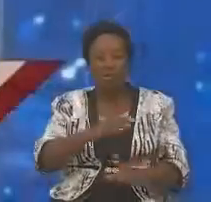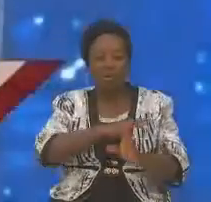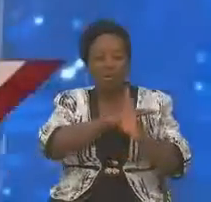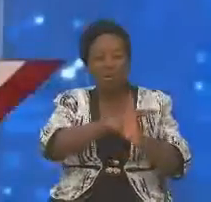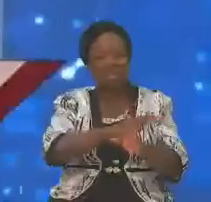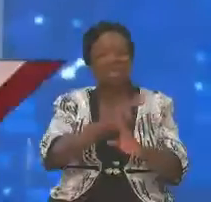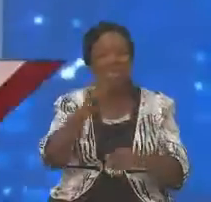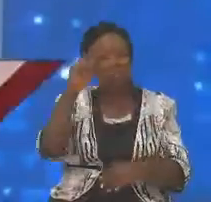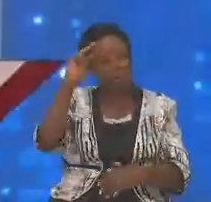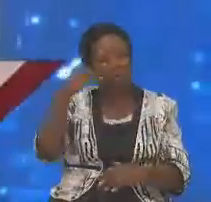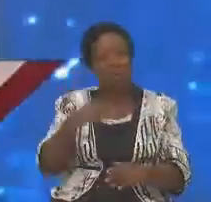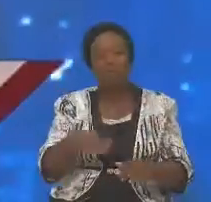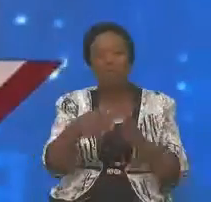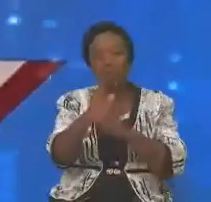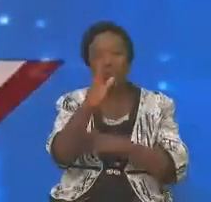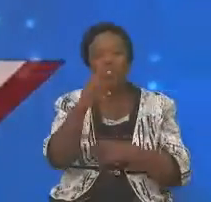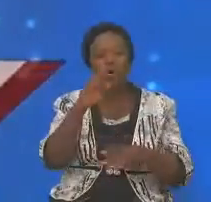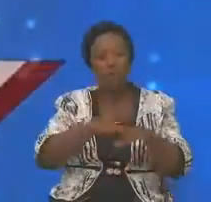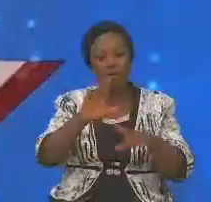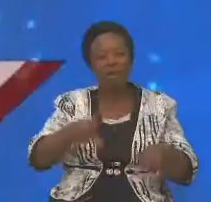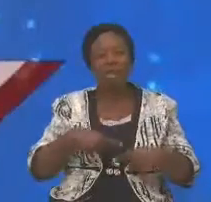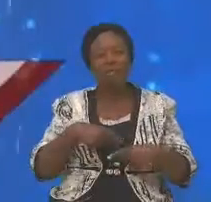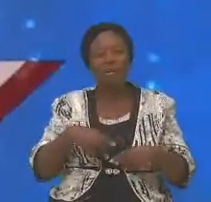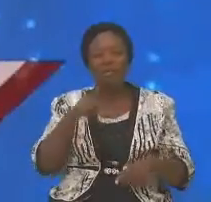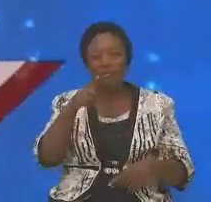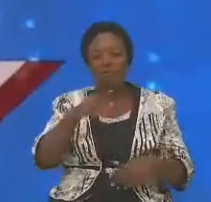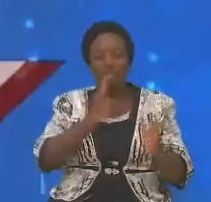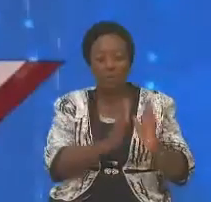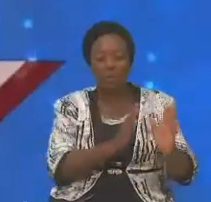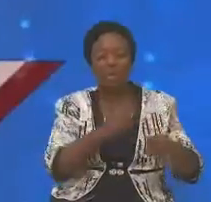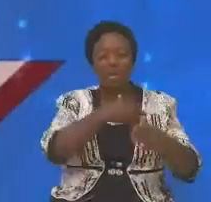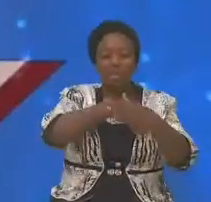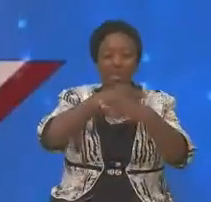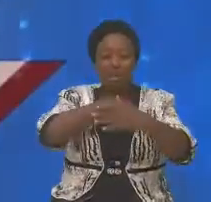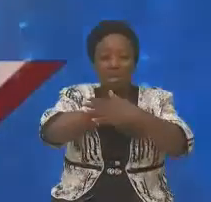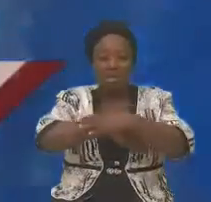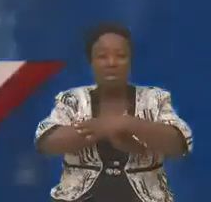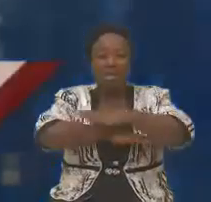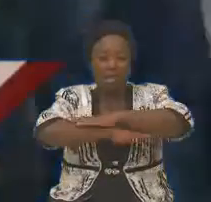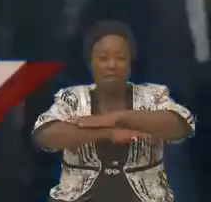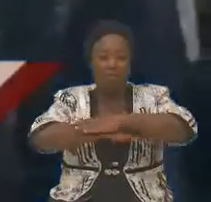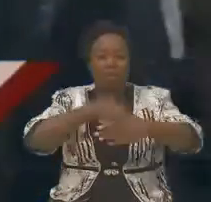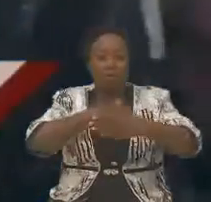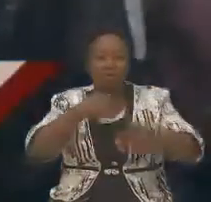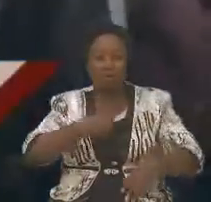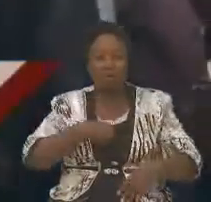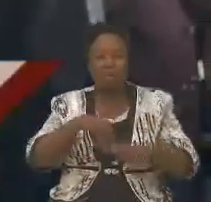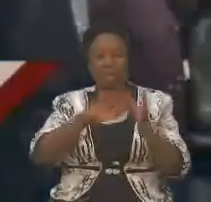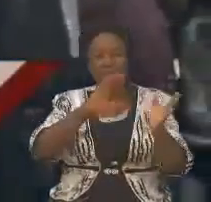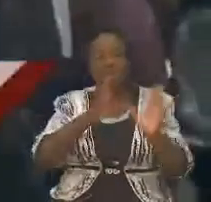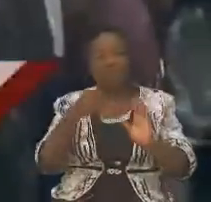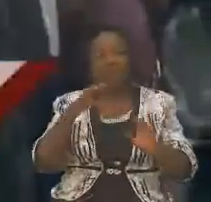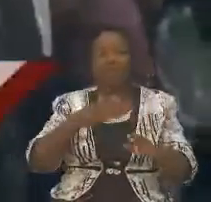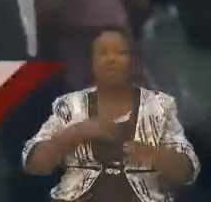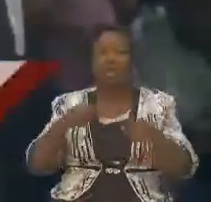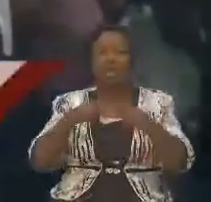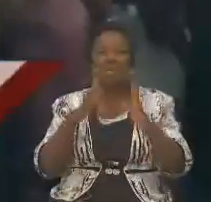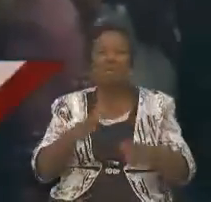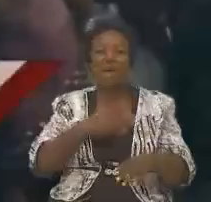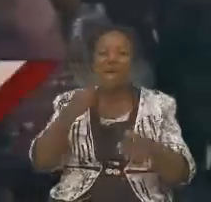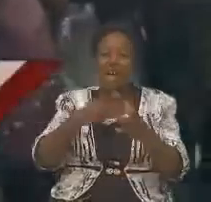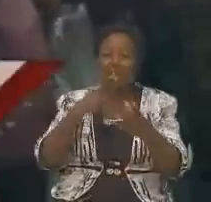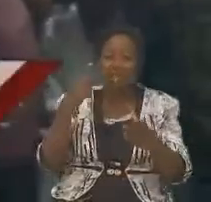provision. The enemy cannot hinder the promises of God in your life. Thou preparest a table before me in the presence of